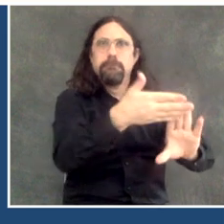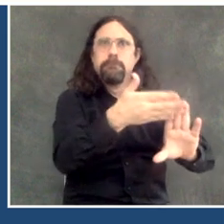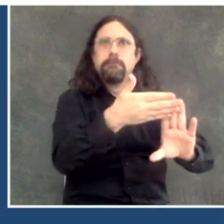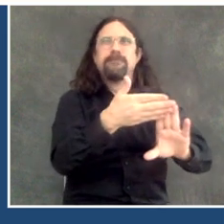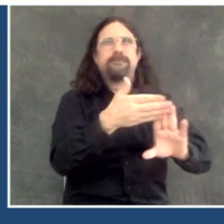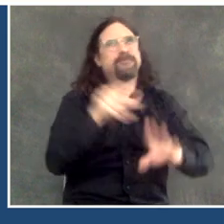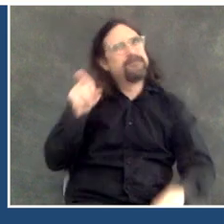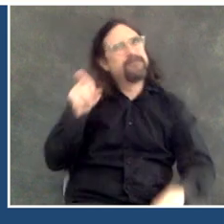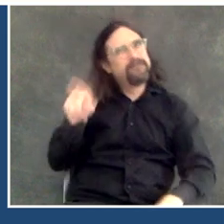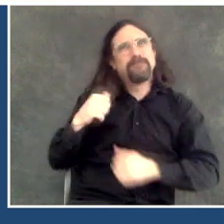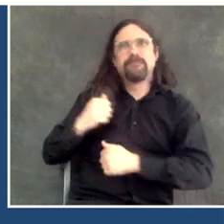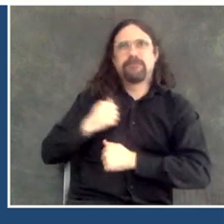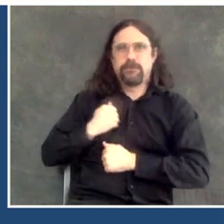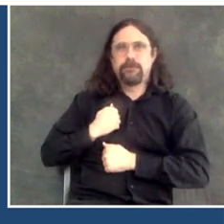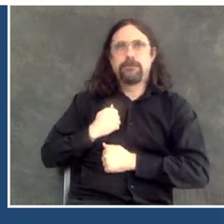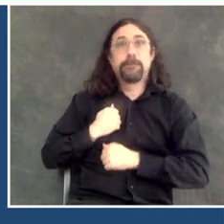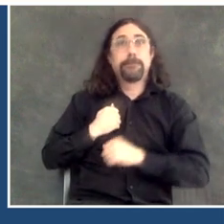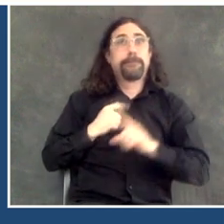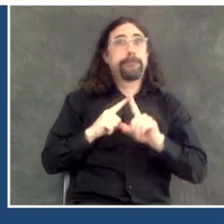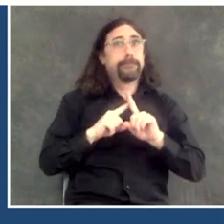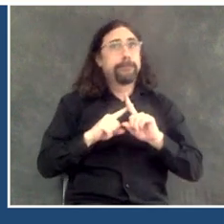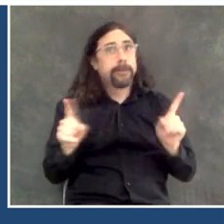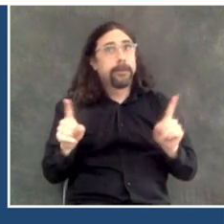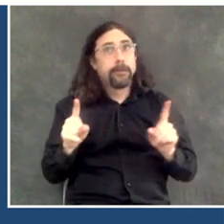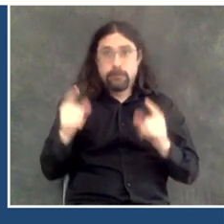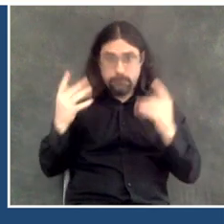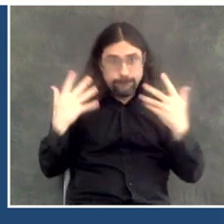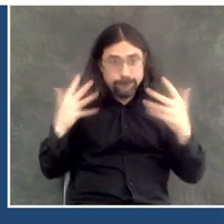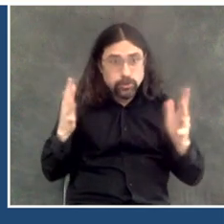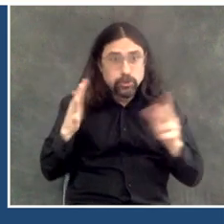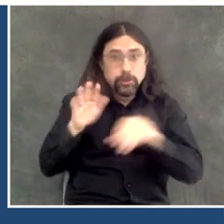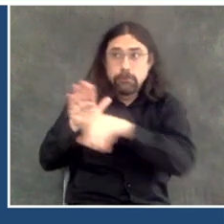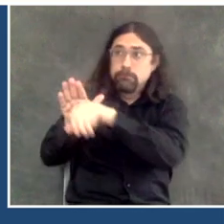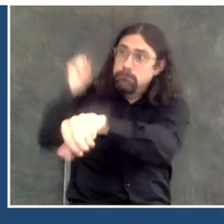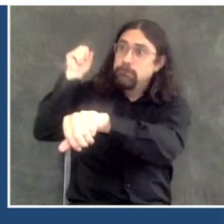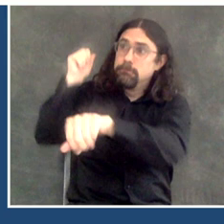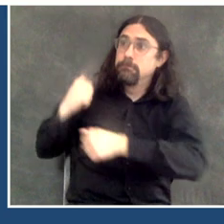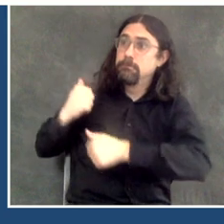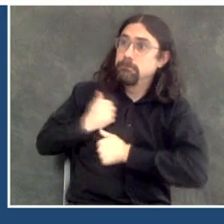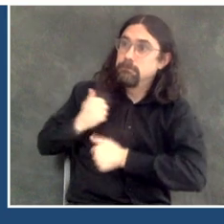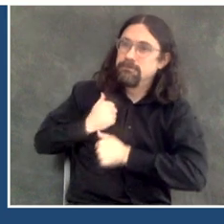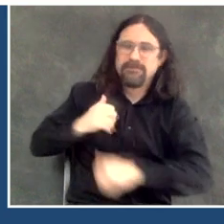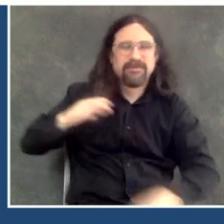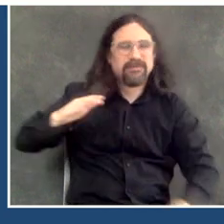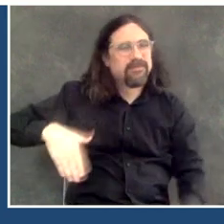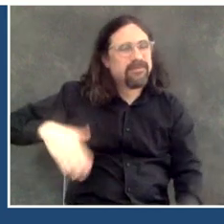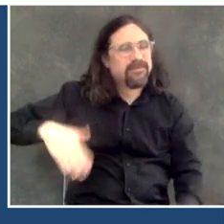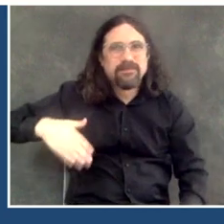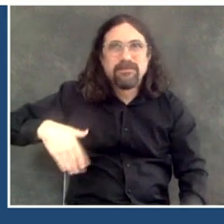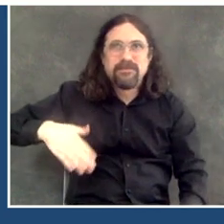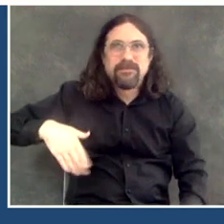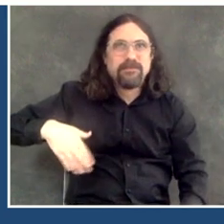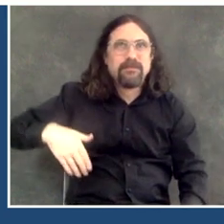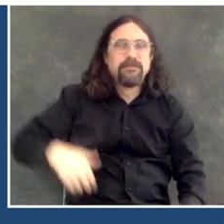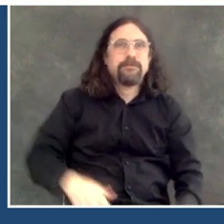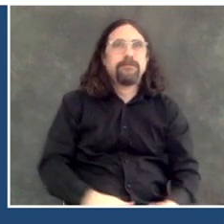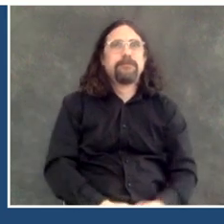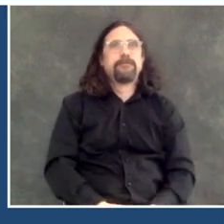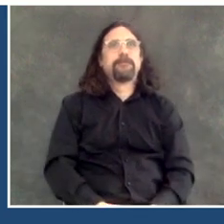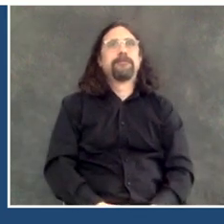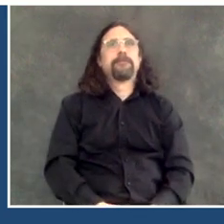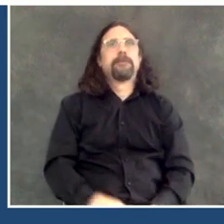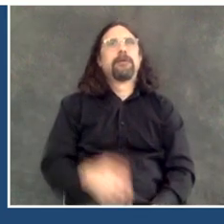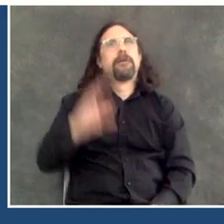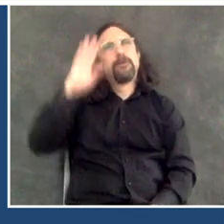anywhere near the way they could be. And let's be clear about that. I'm really thankful that the USNS Comfort is here. I'm really thankful for all